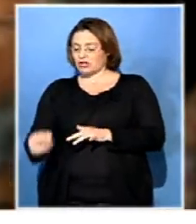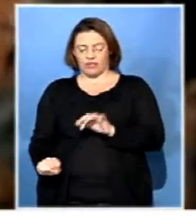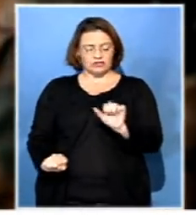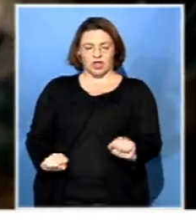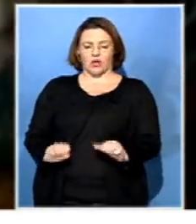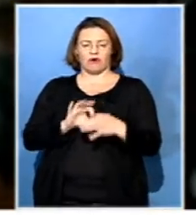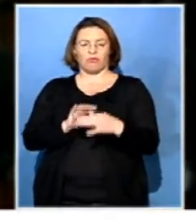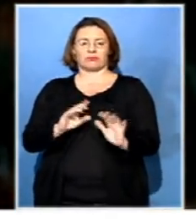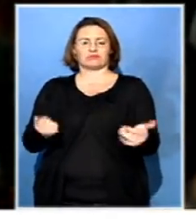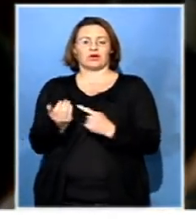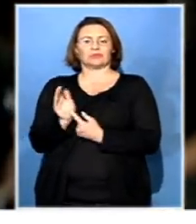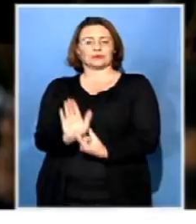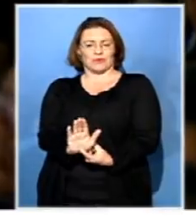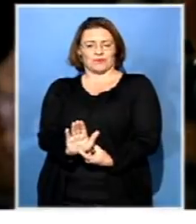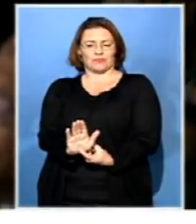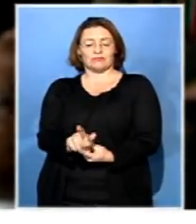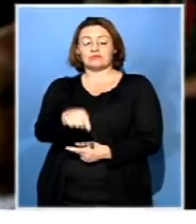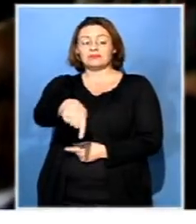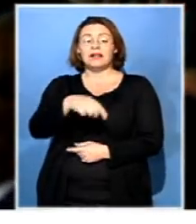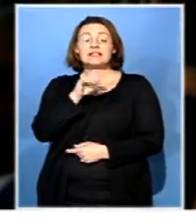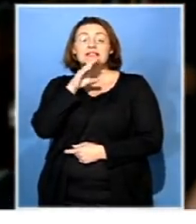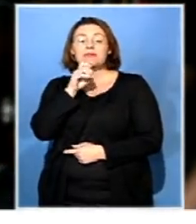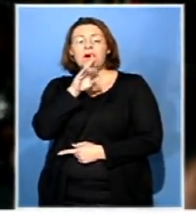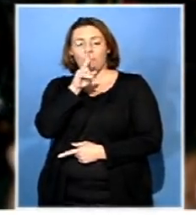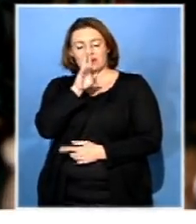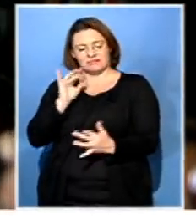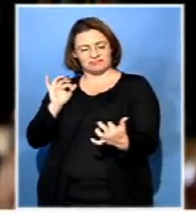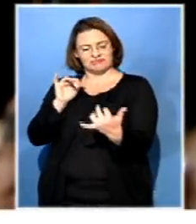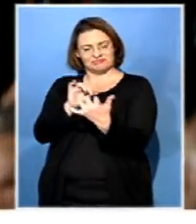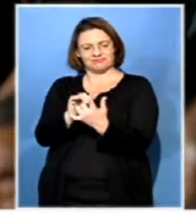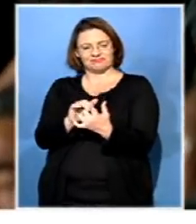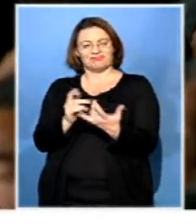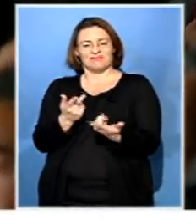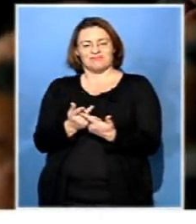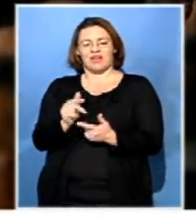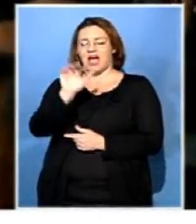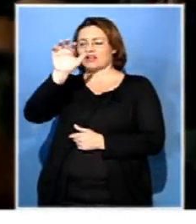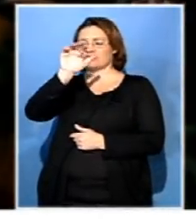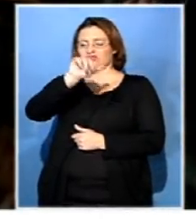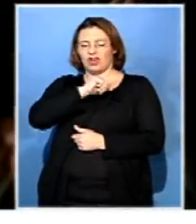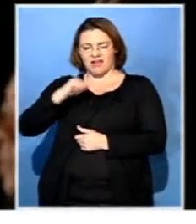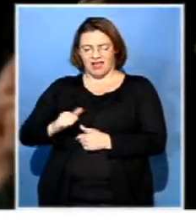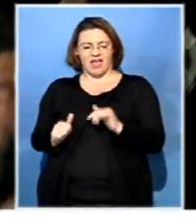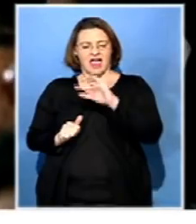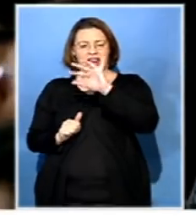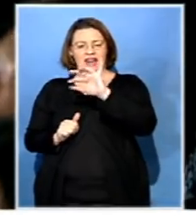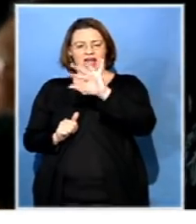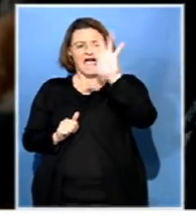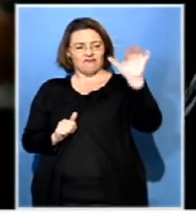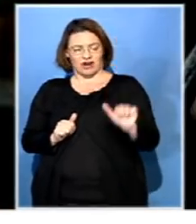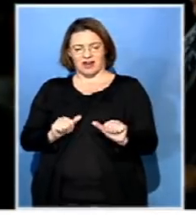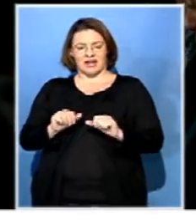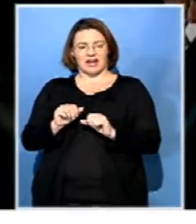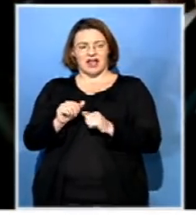cooperation. This coming September, we'll see a reunion of China and African countries at the summit of